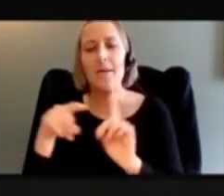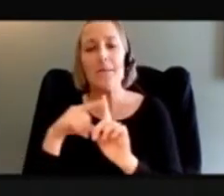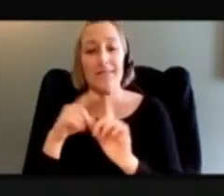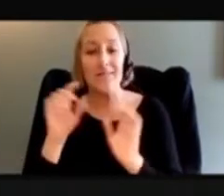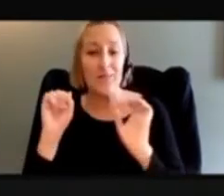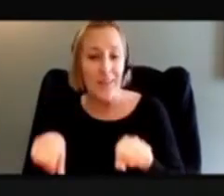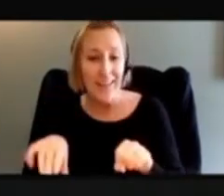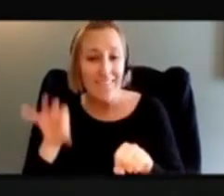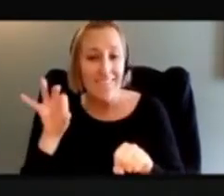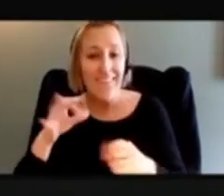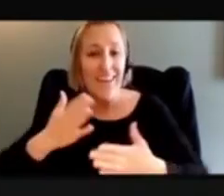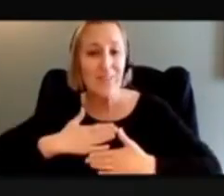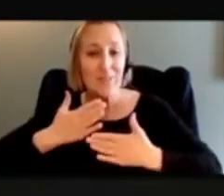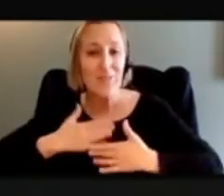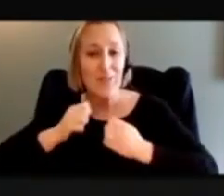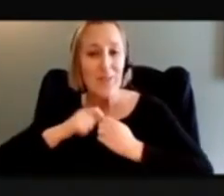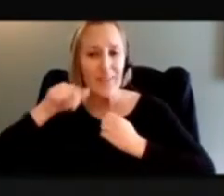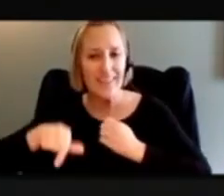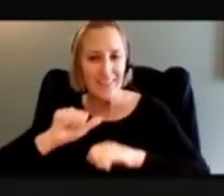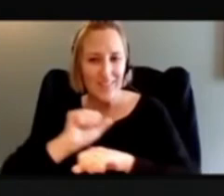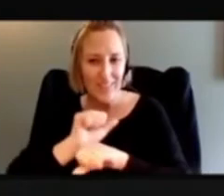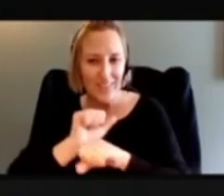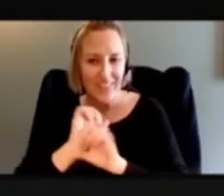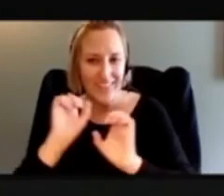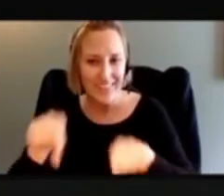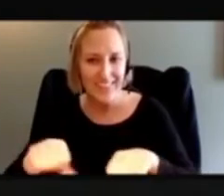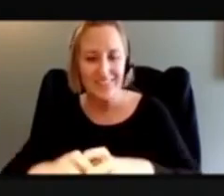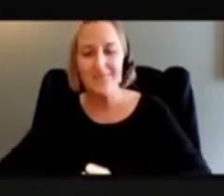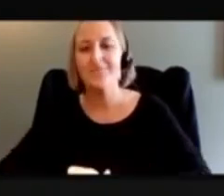found in this work.